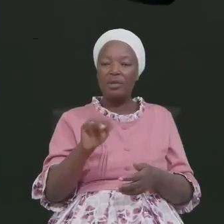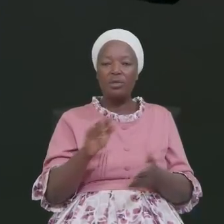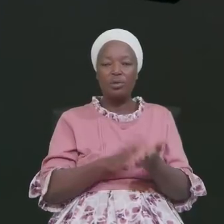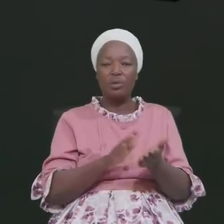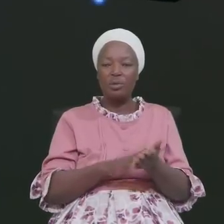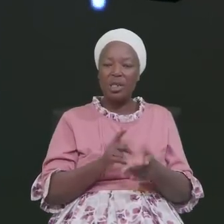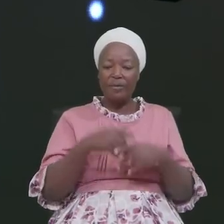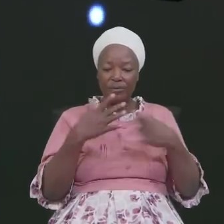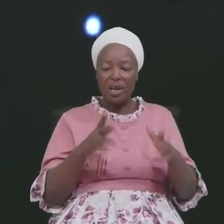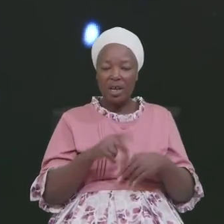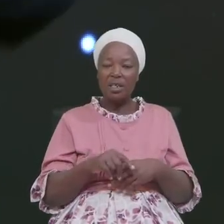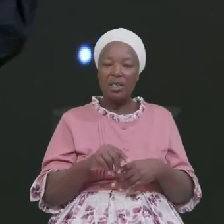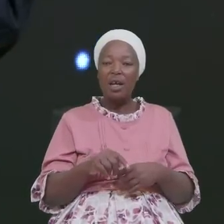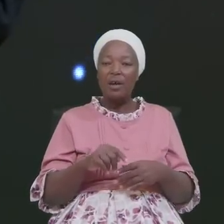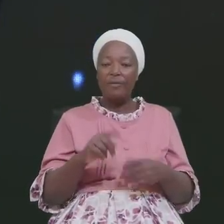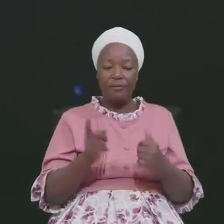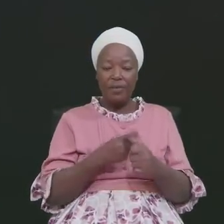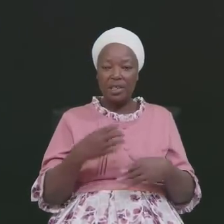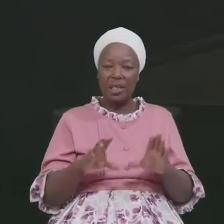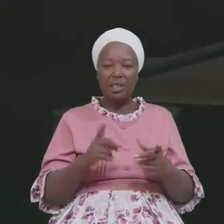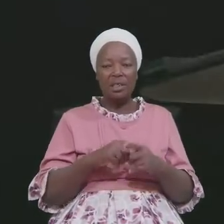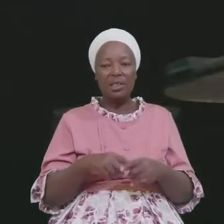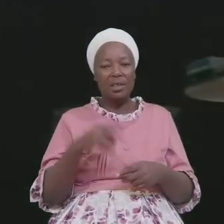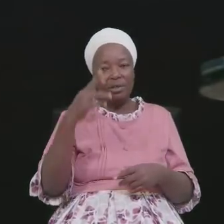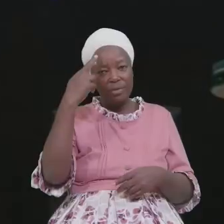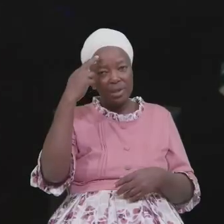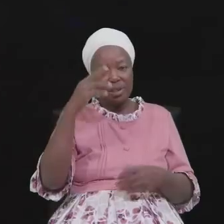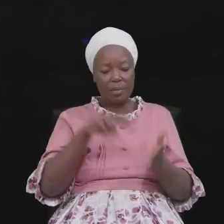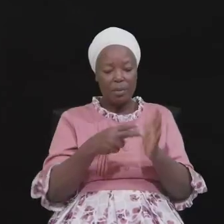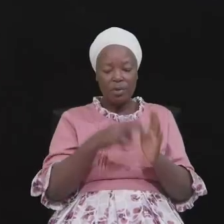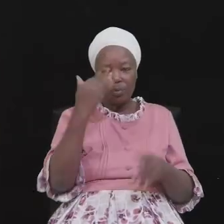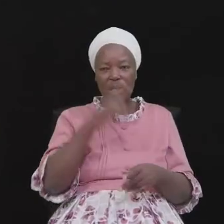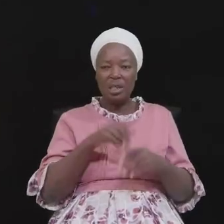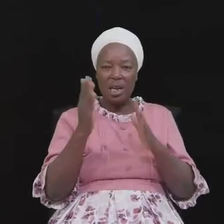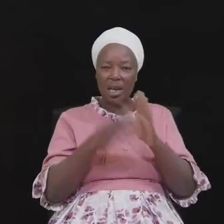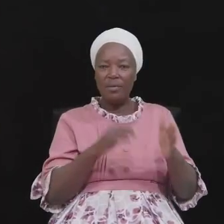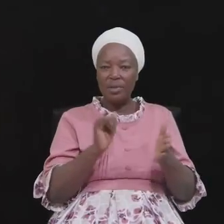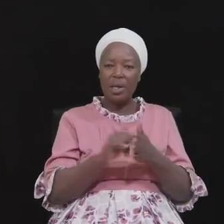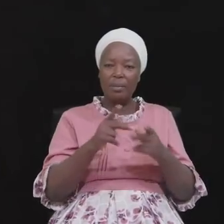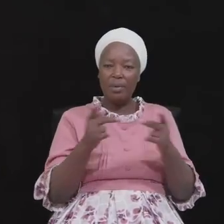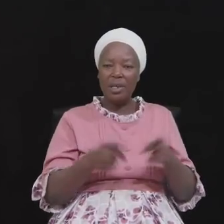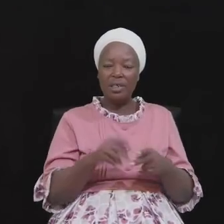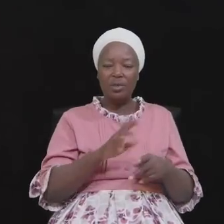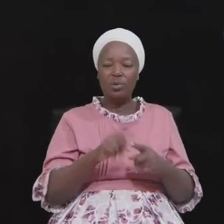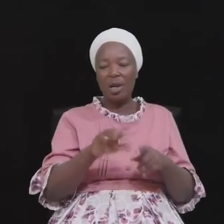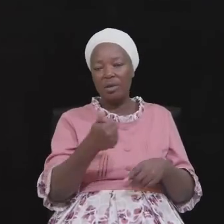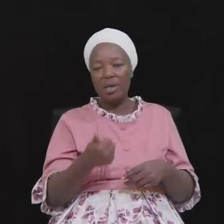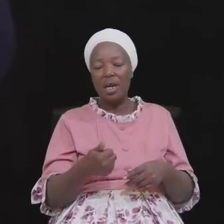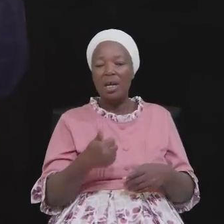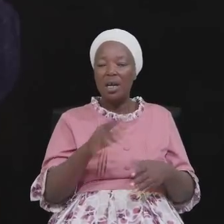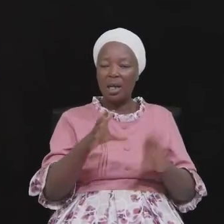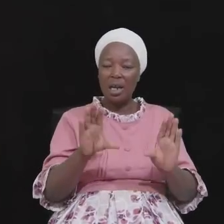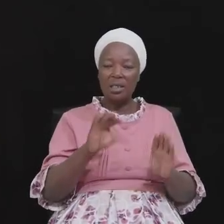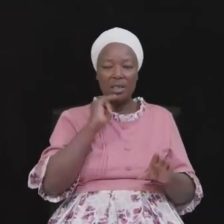to the second class, because we have a mind from glory to glory. Then to the